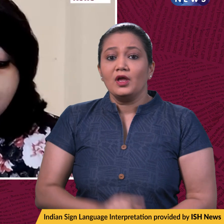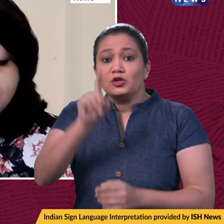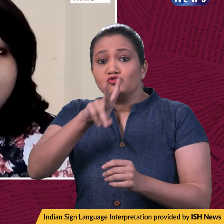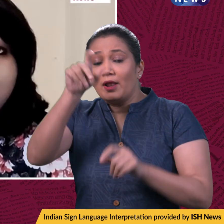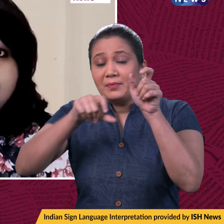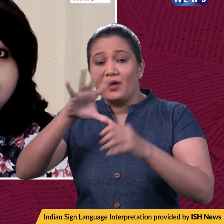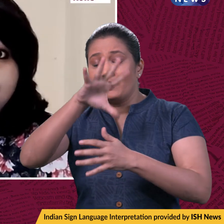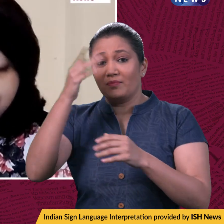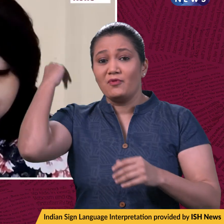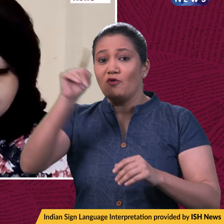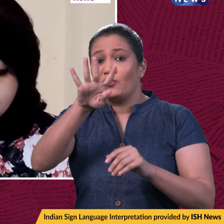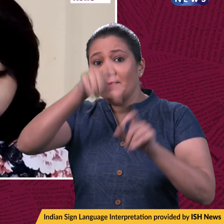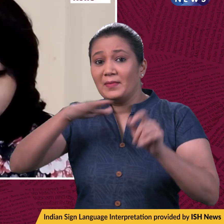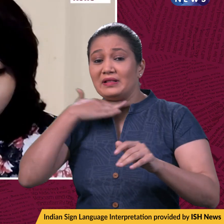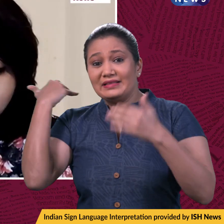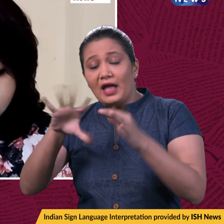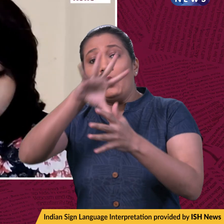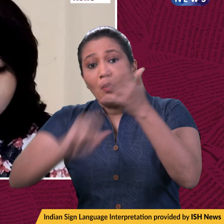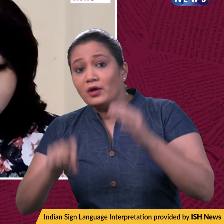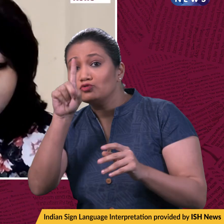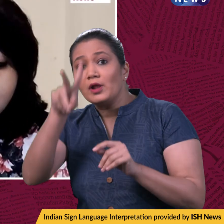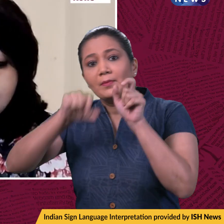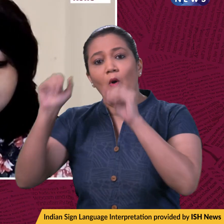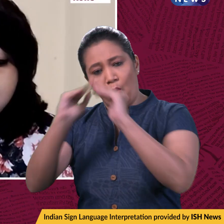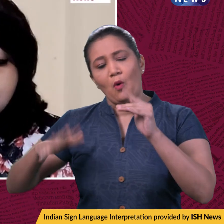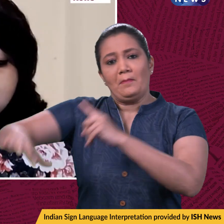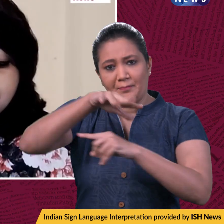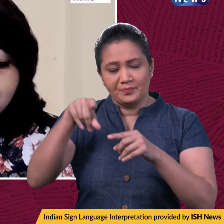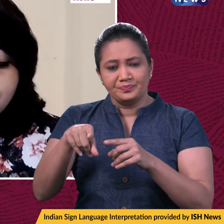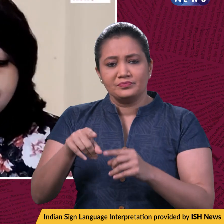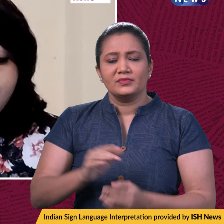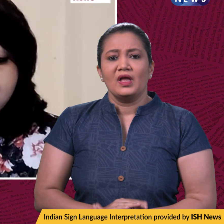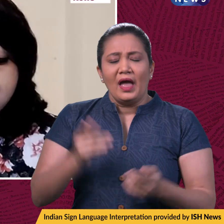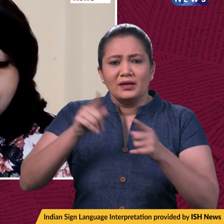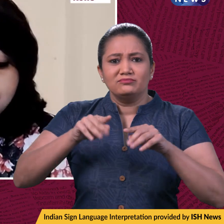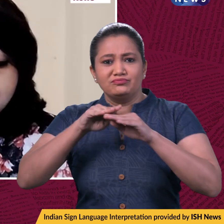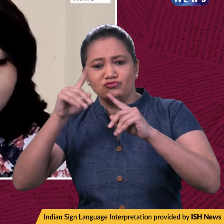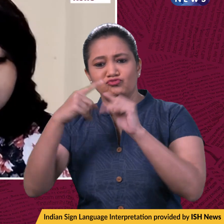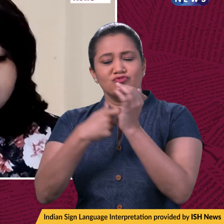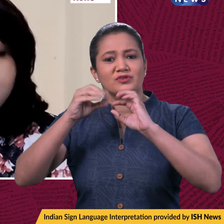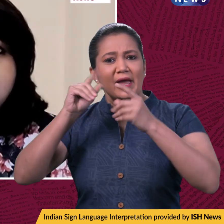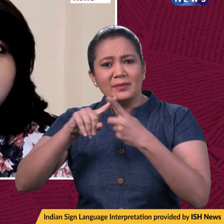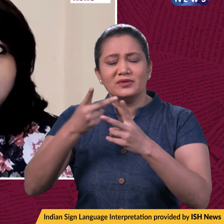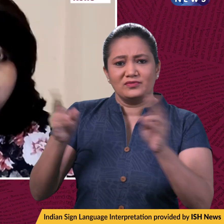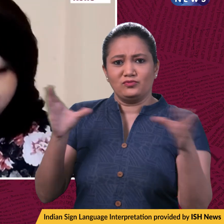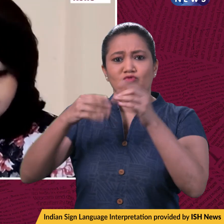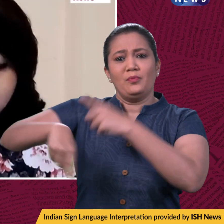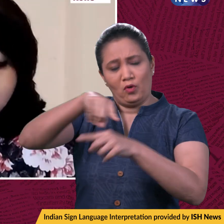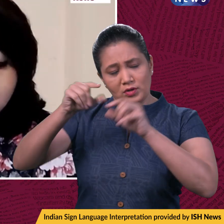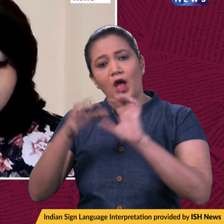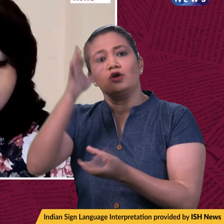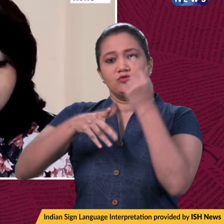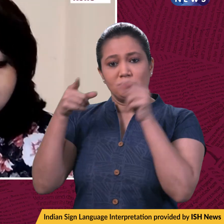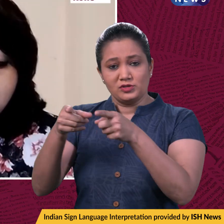of 12 of the 14 people who were killed, were led by an apex body of tribes called the Konyak